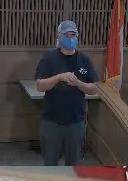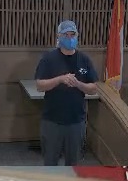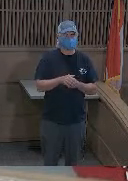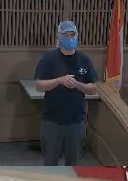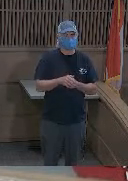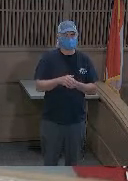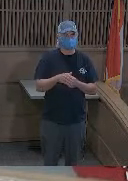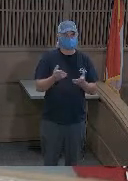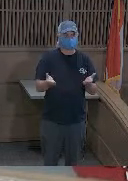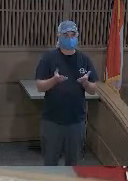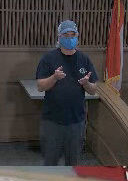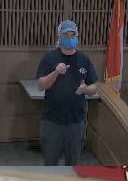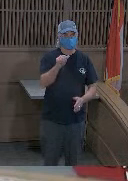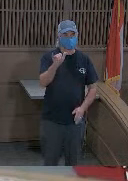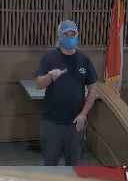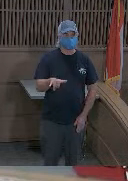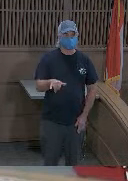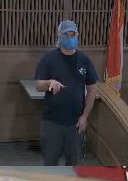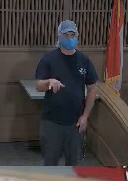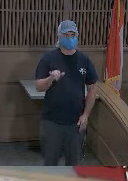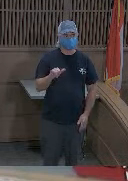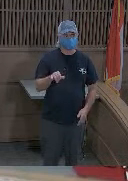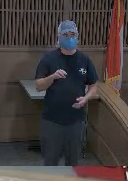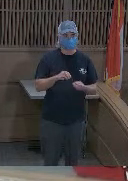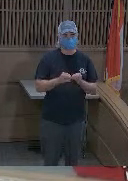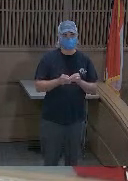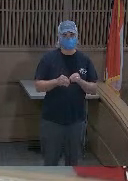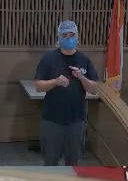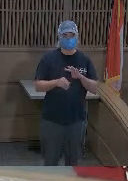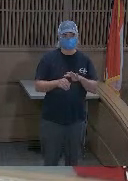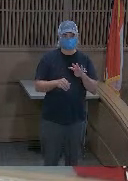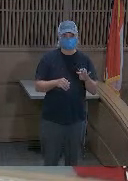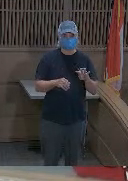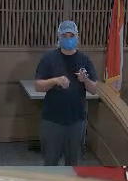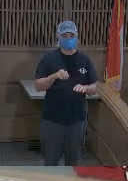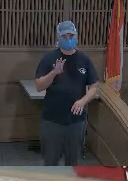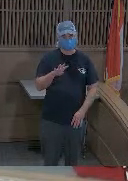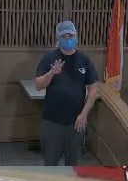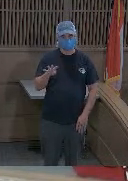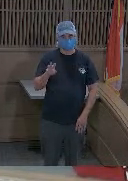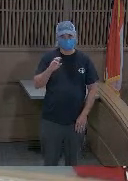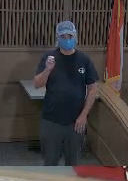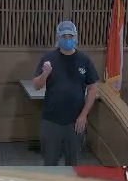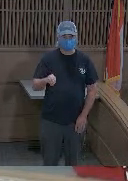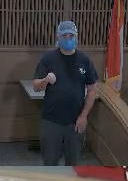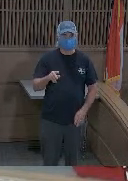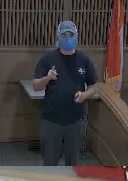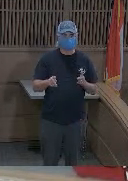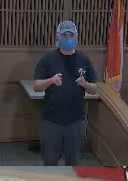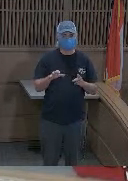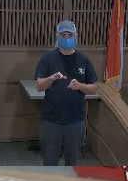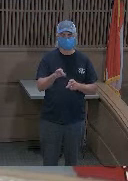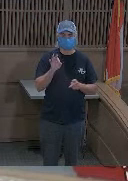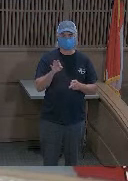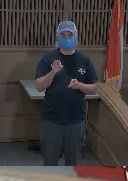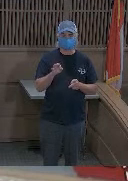Dougherty County, that number is 44% of people have chosen